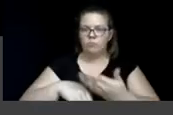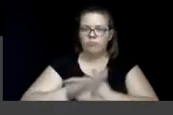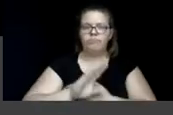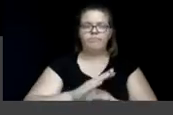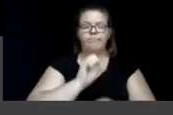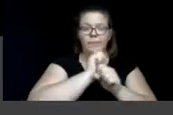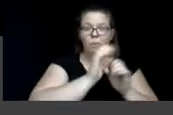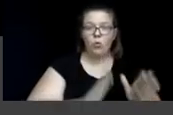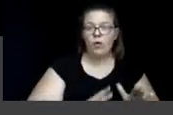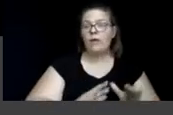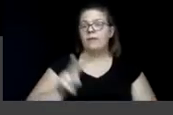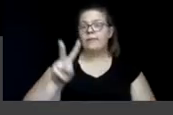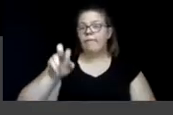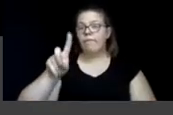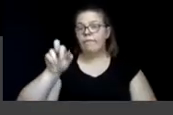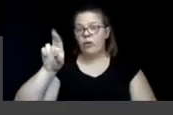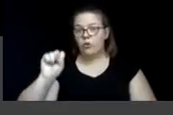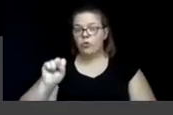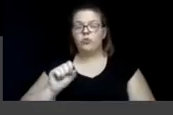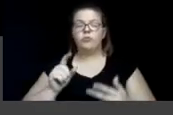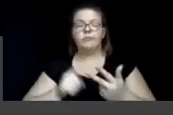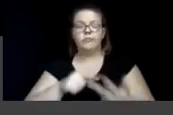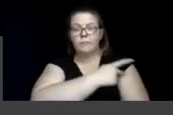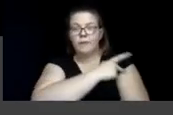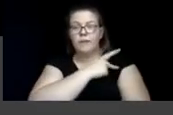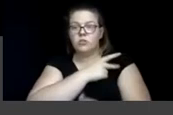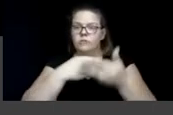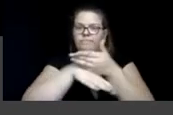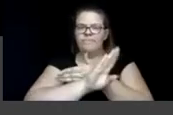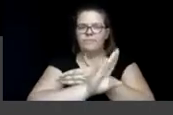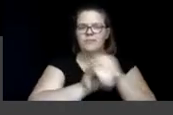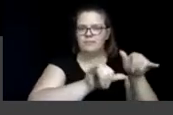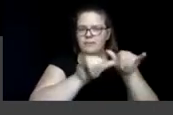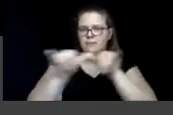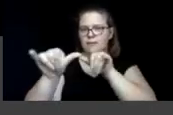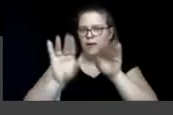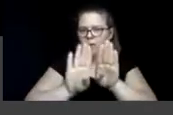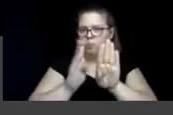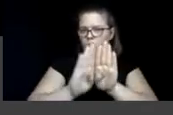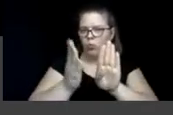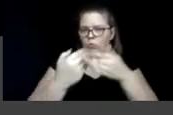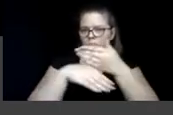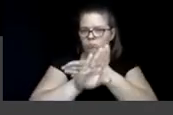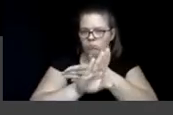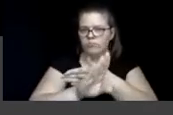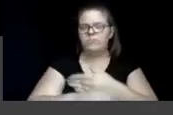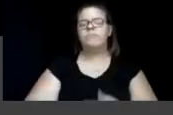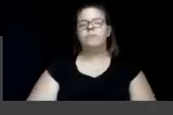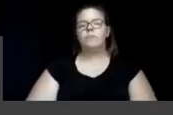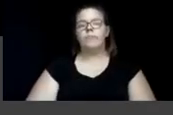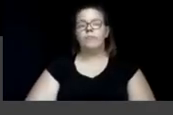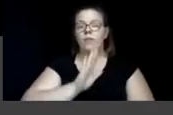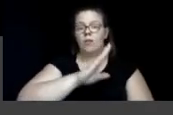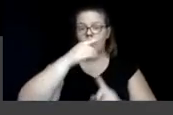vendors, patients, everybody kind of came in through the same door, and their temperature